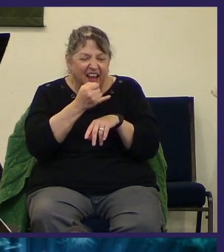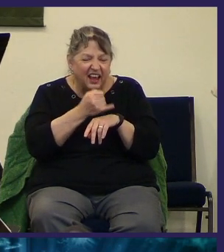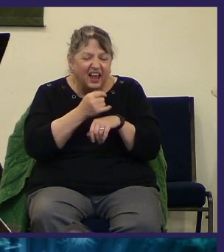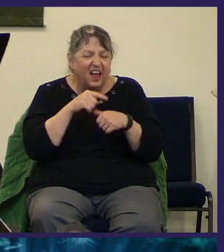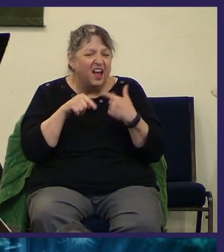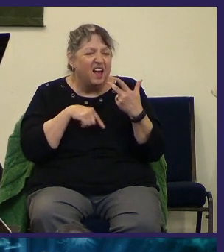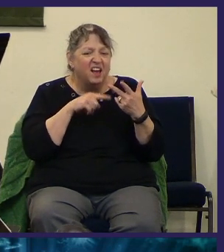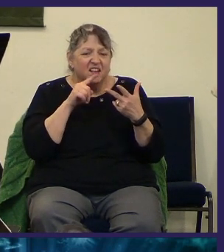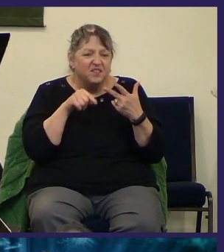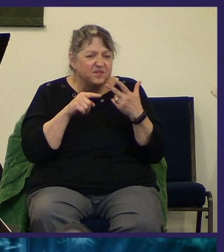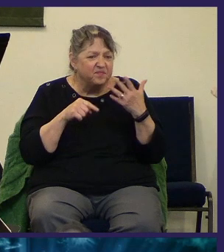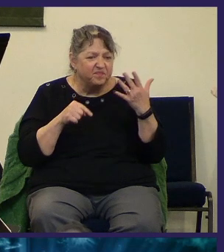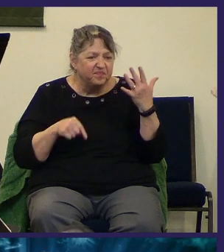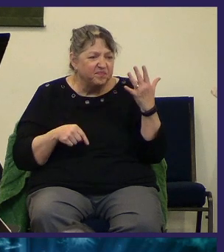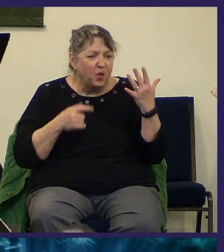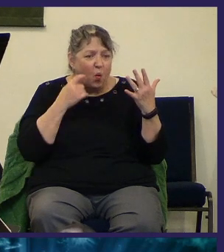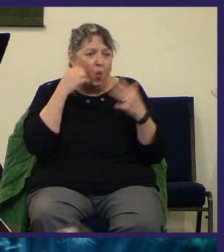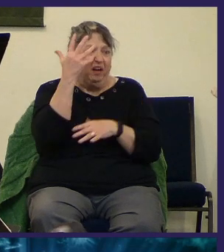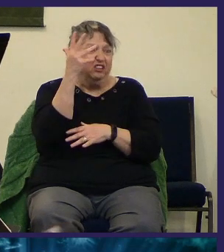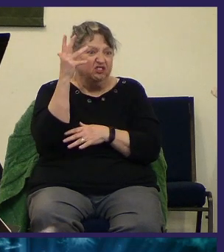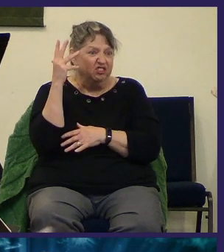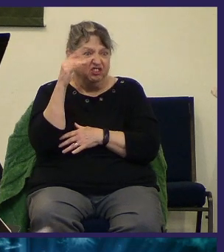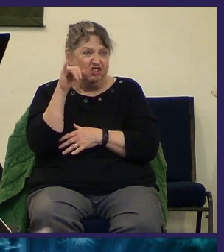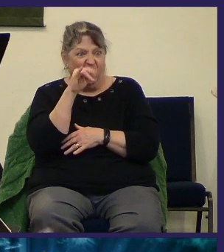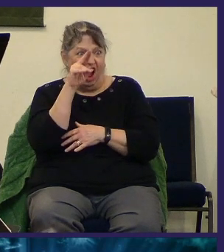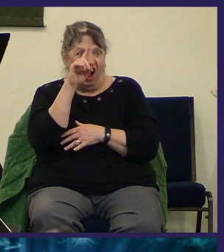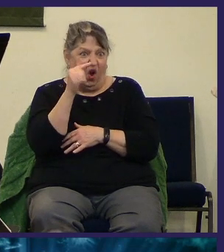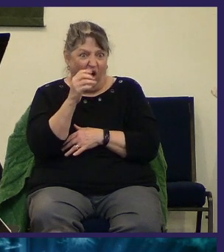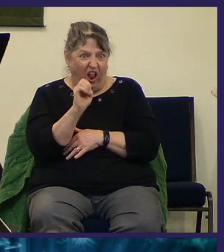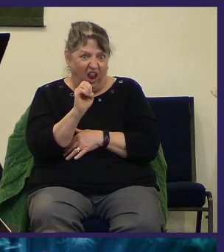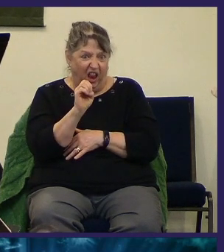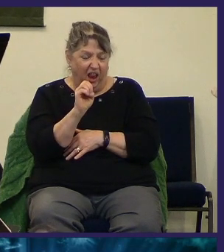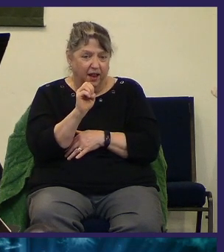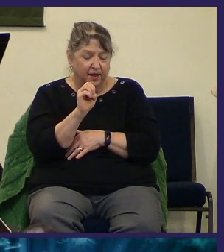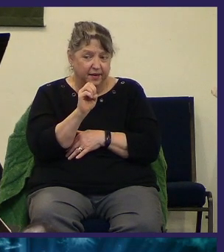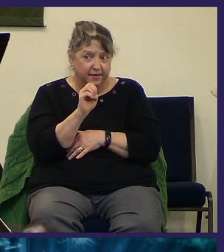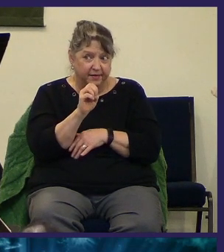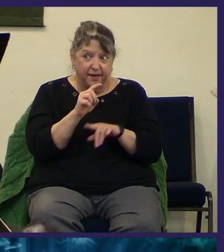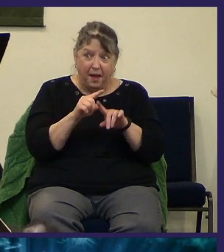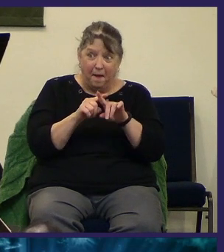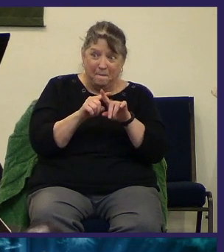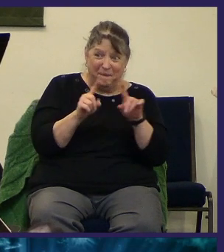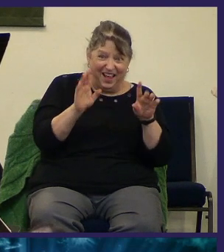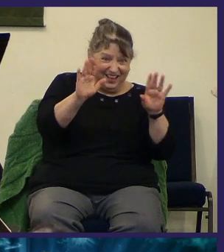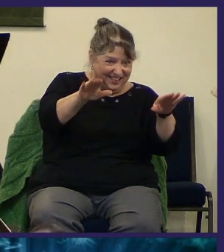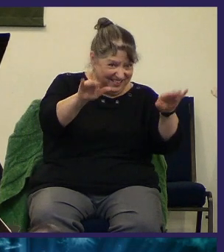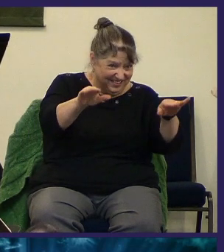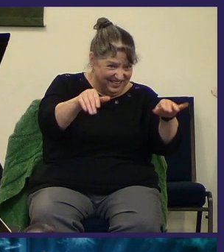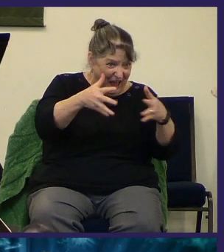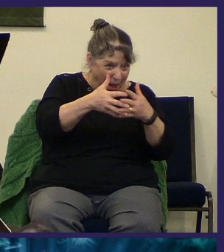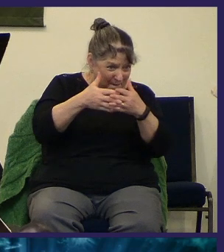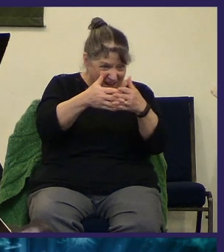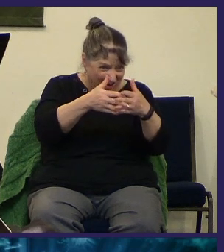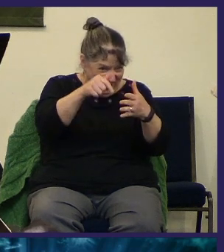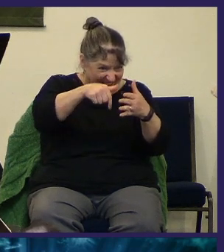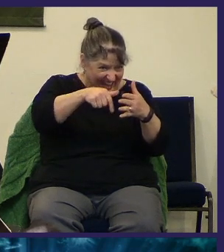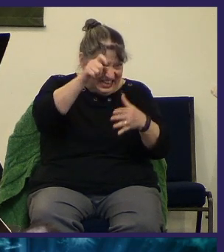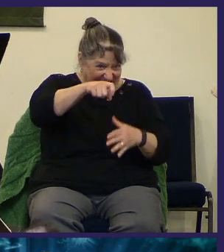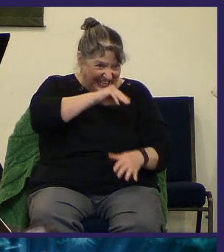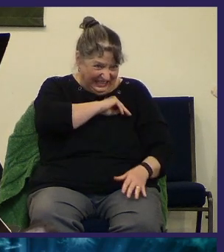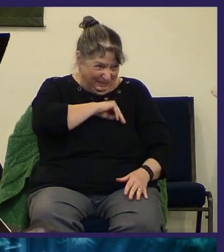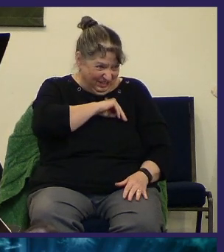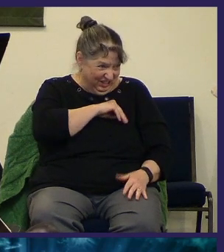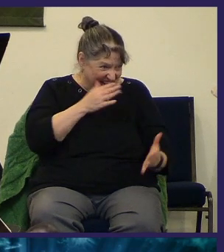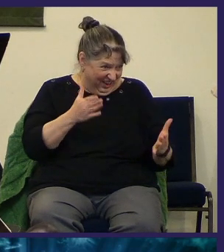think of missionaries they're in a jungle somewhere we have a missionary field right in our own backyard we have